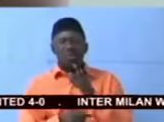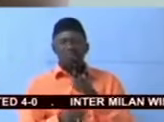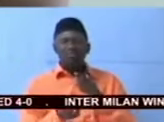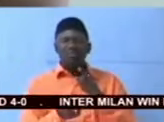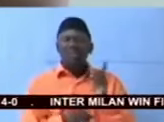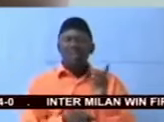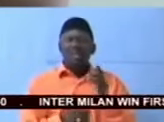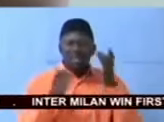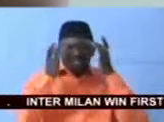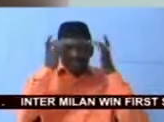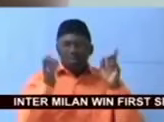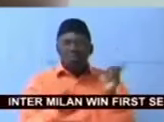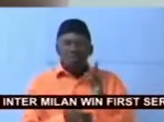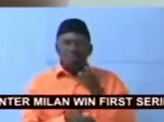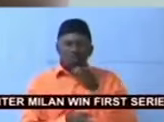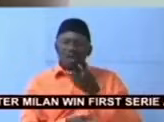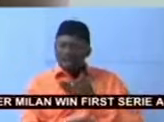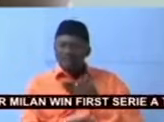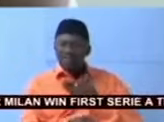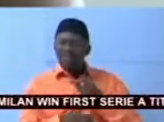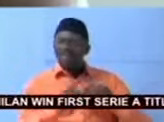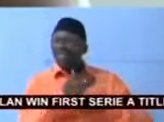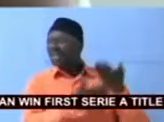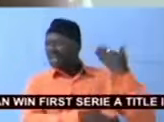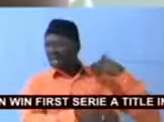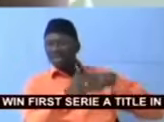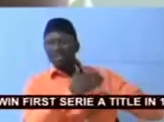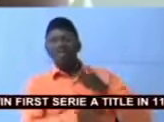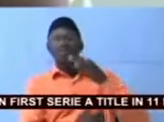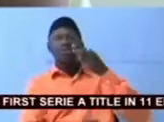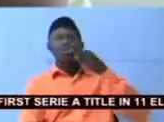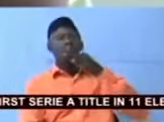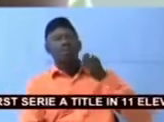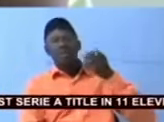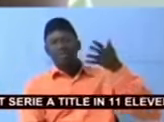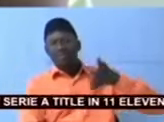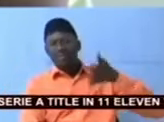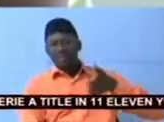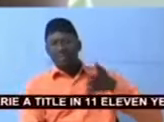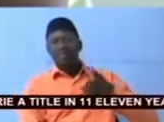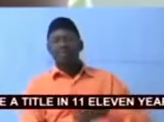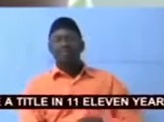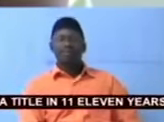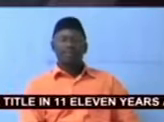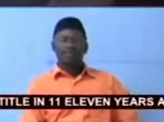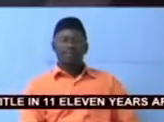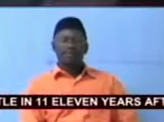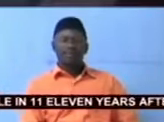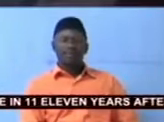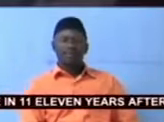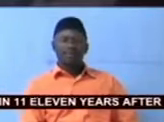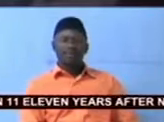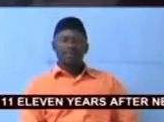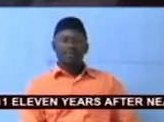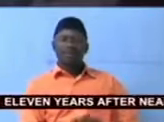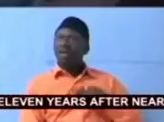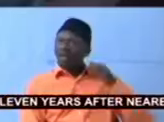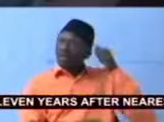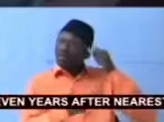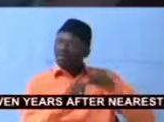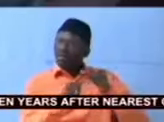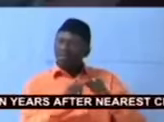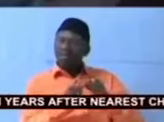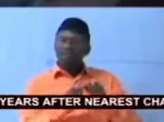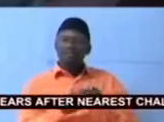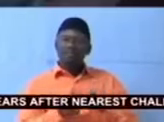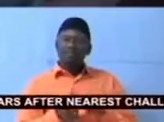na nga doon liggéeyé ci atum 2015. In the year 2015, I recall vividly. Yeah, in 2015, mangi